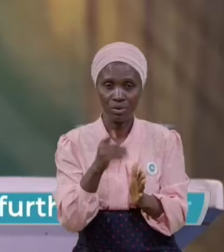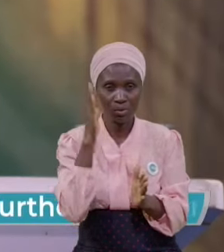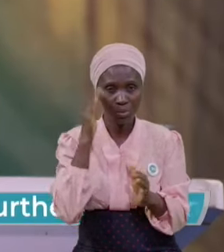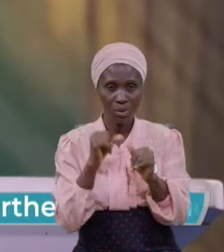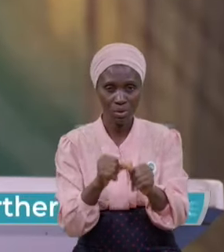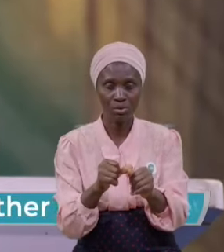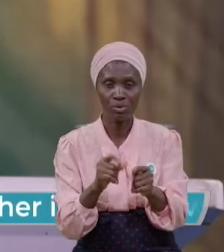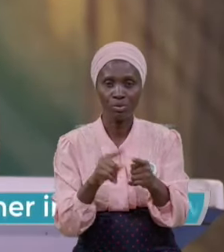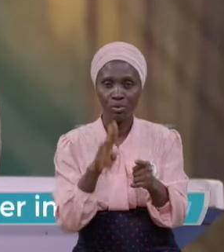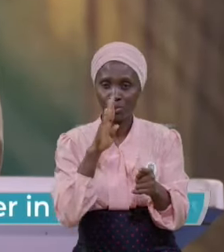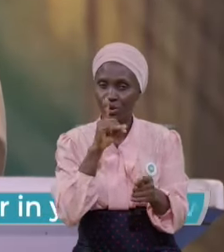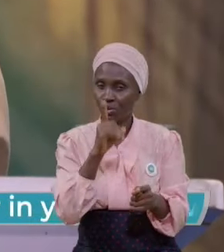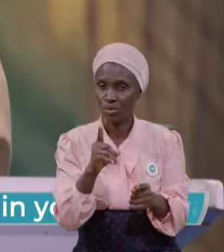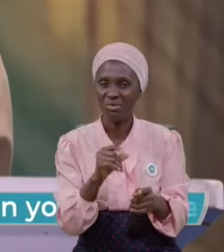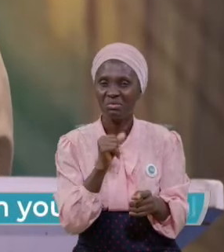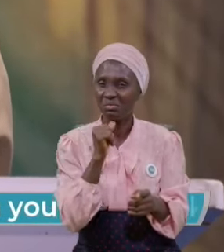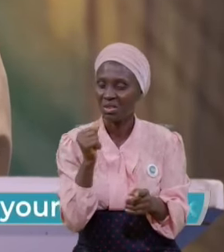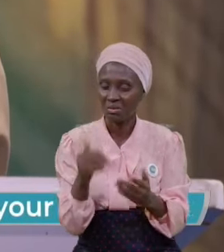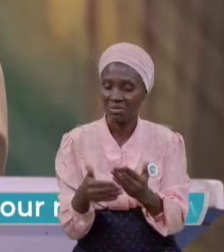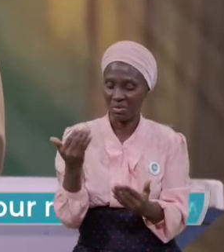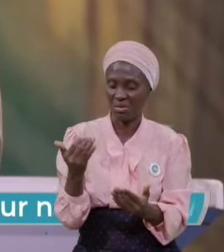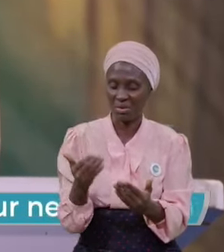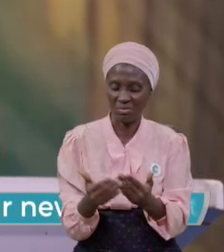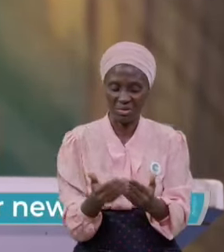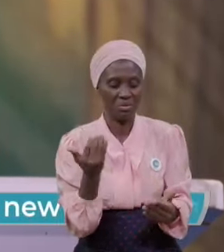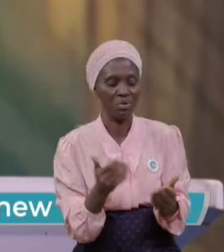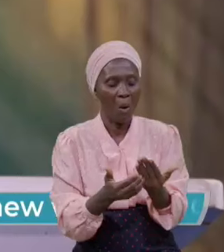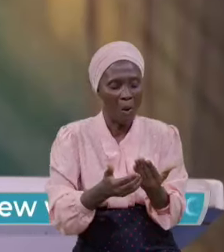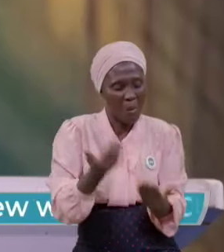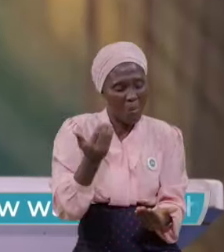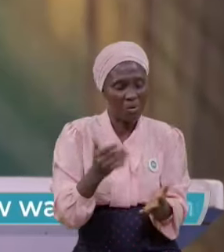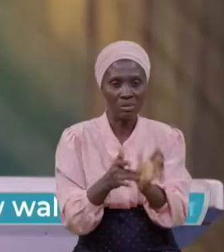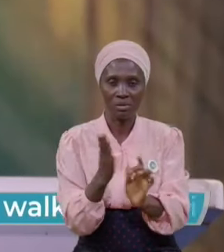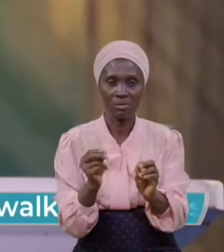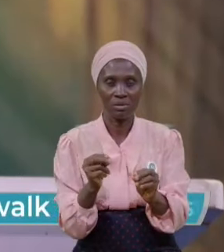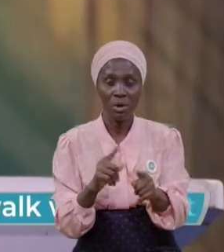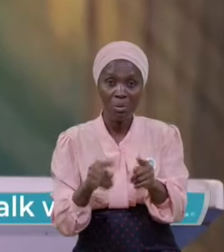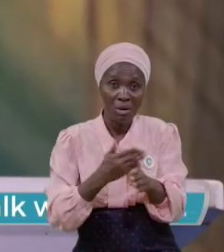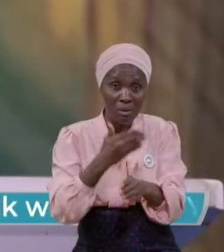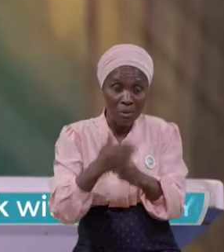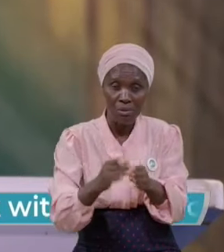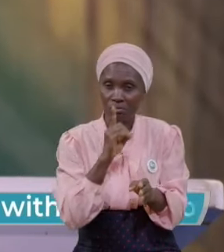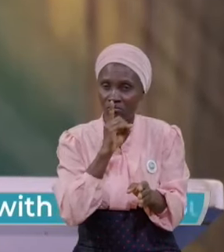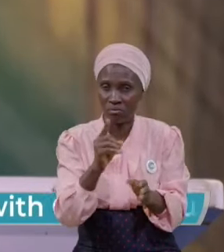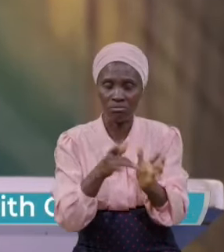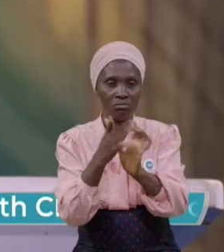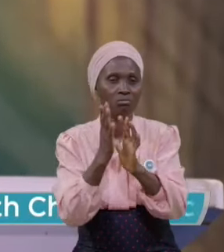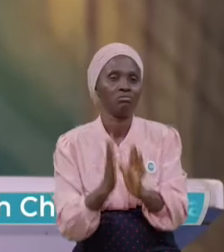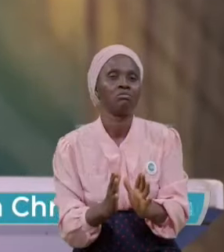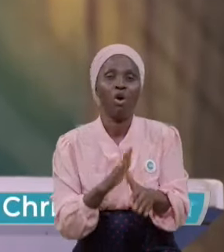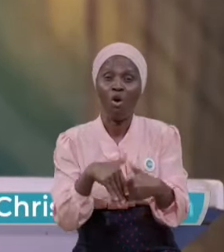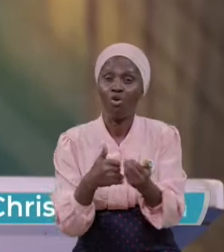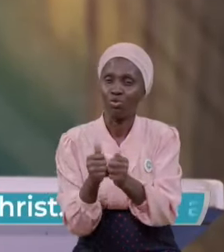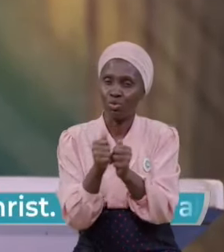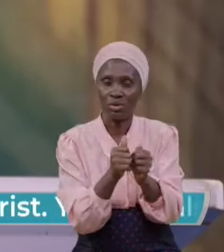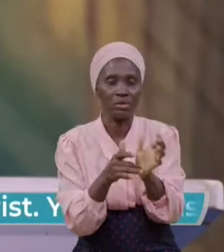serving the Lord with all your heart. Cancel us, please, remain with the paper. There is no need of returning to your